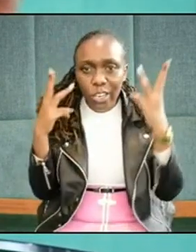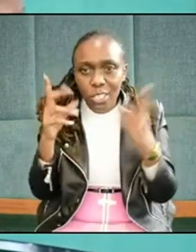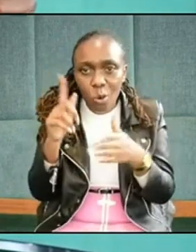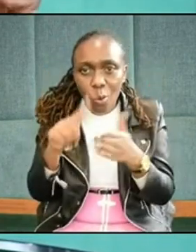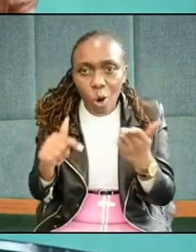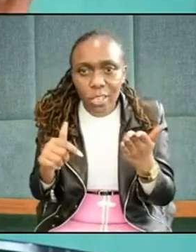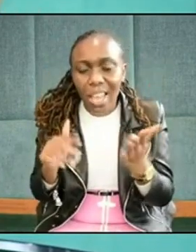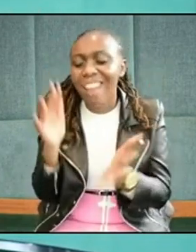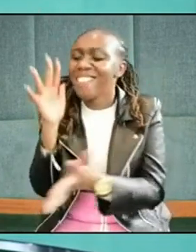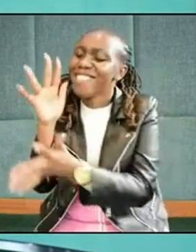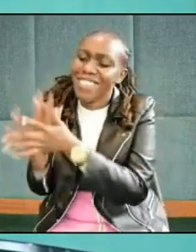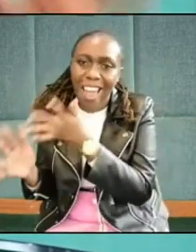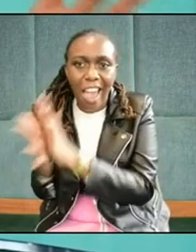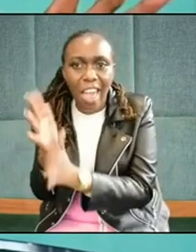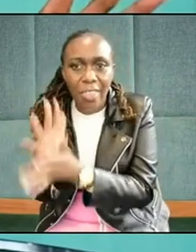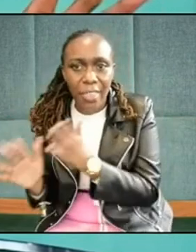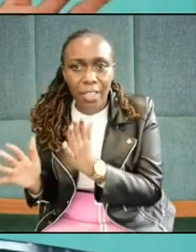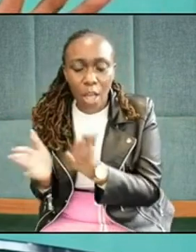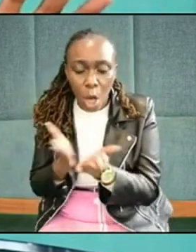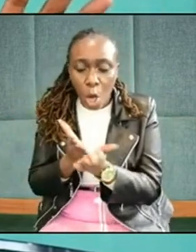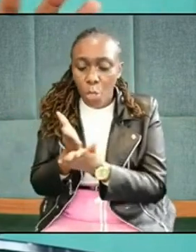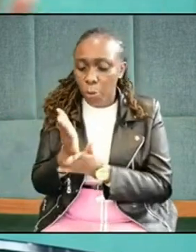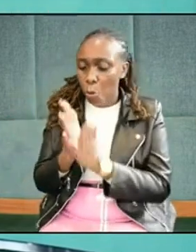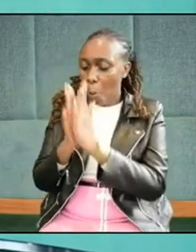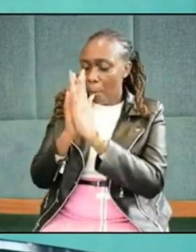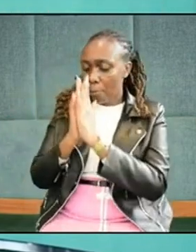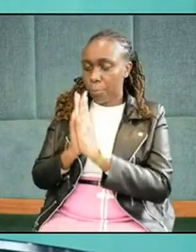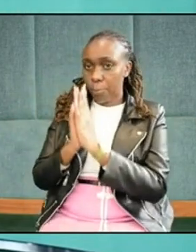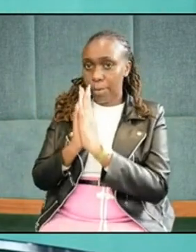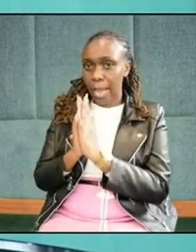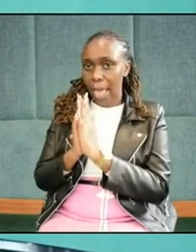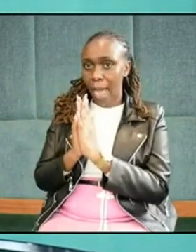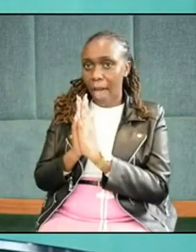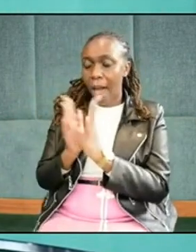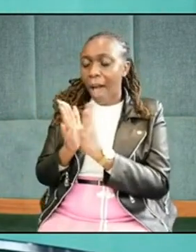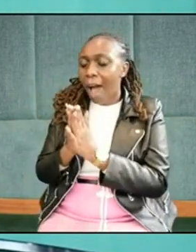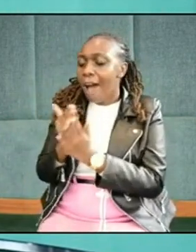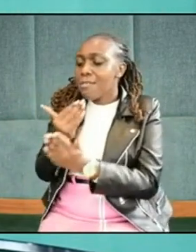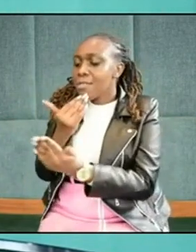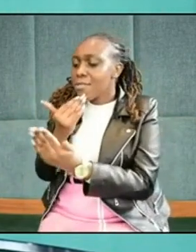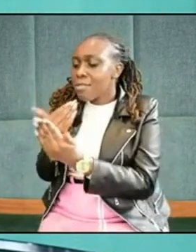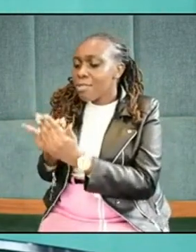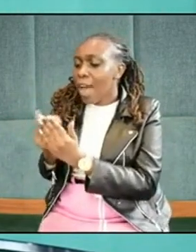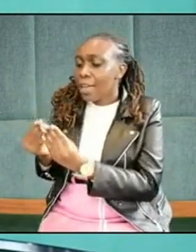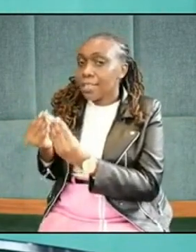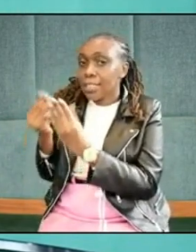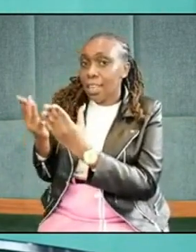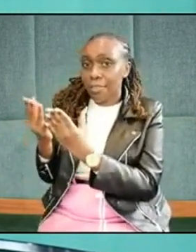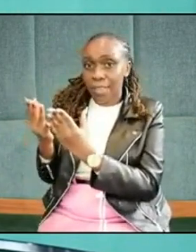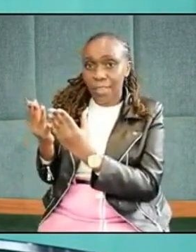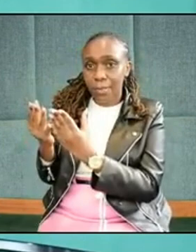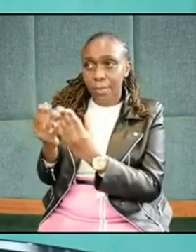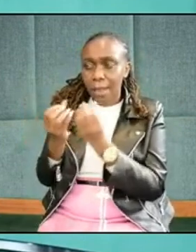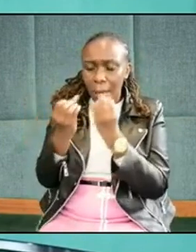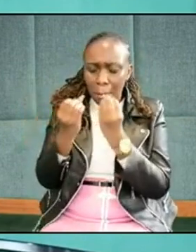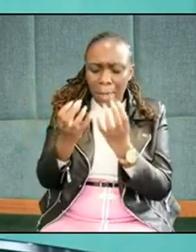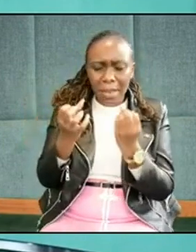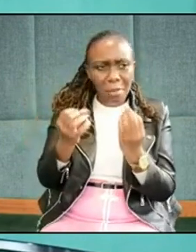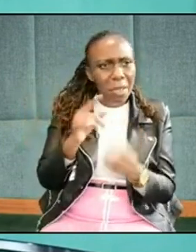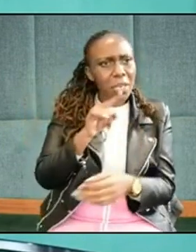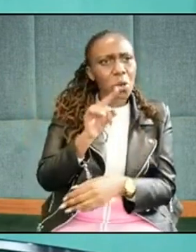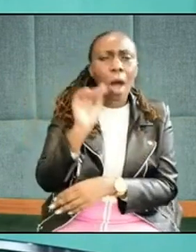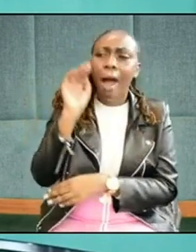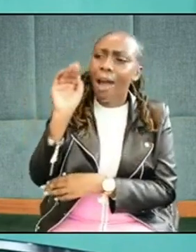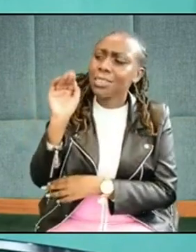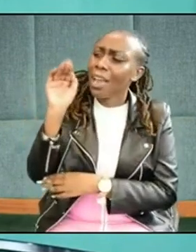By prayer and supplication with what? With thanksgiving. Many of us are ever asking in